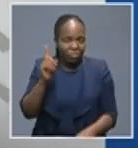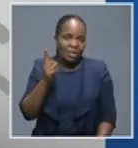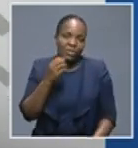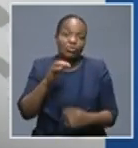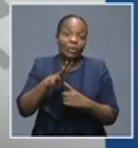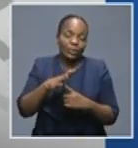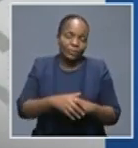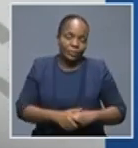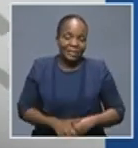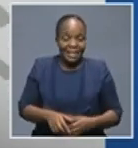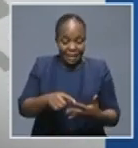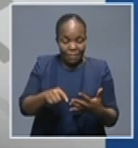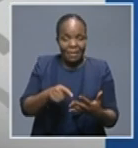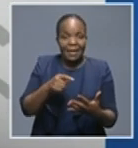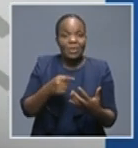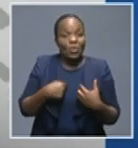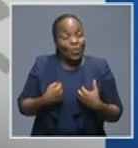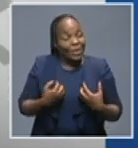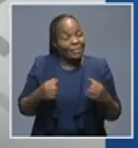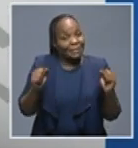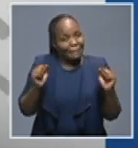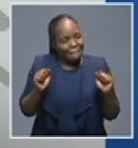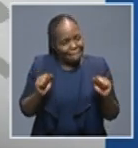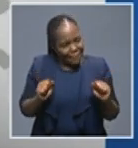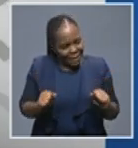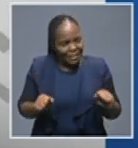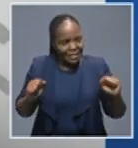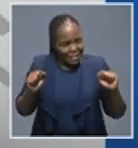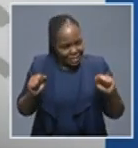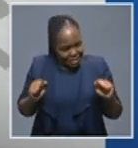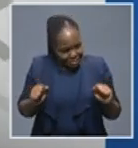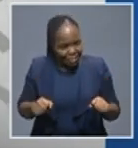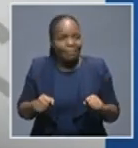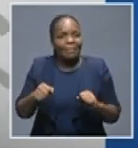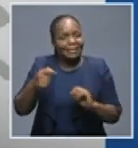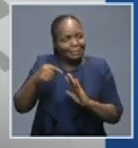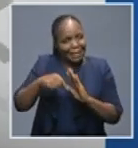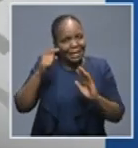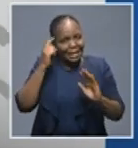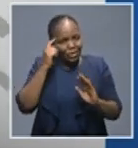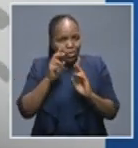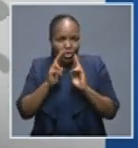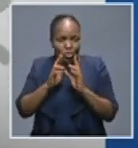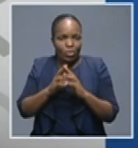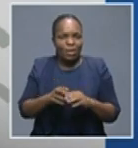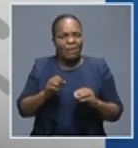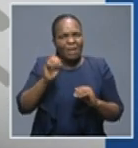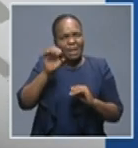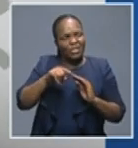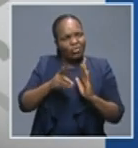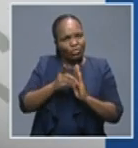this is something that we really need to interrogate, because for us to develop, we must make sure that